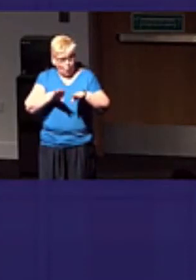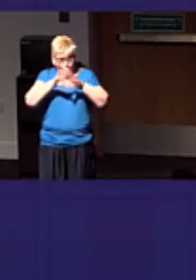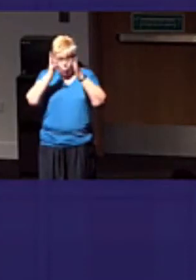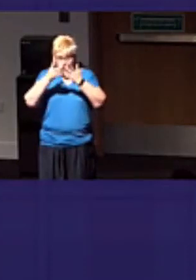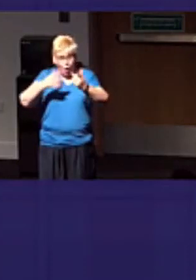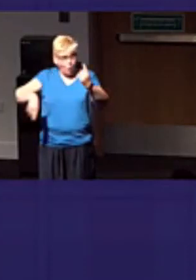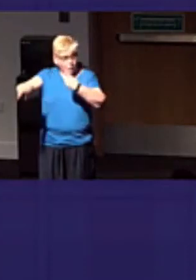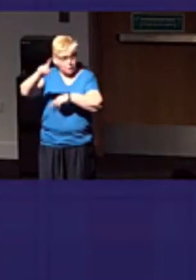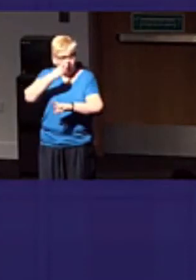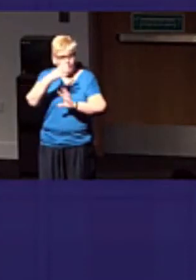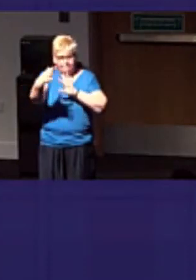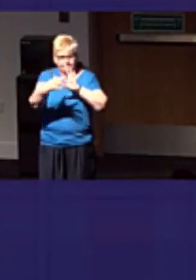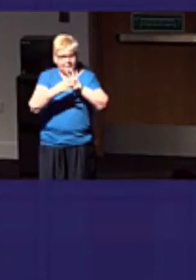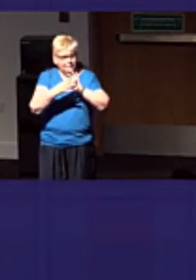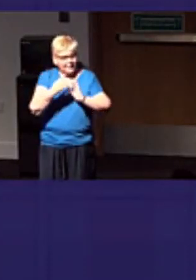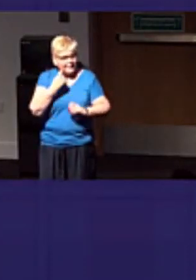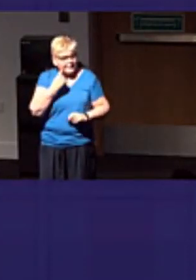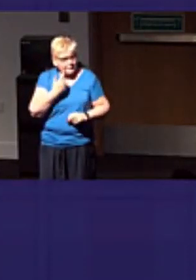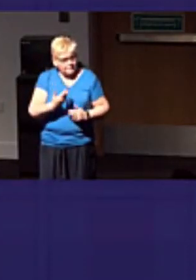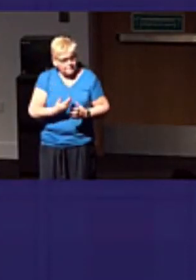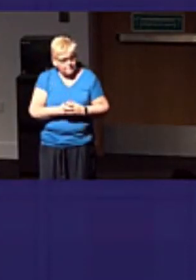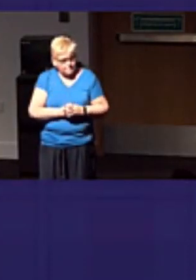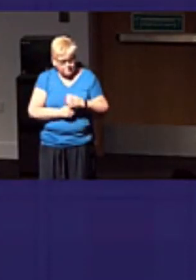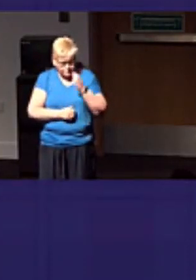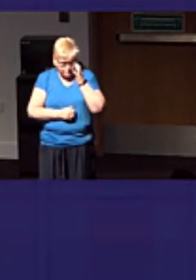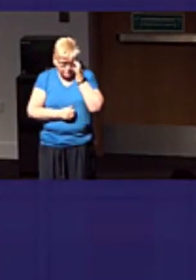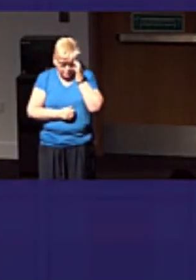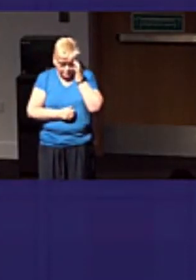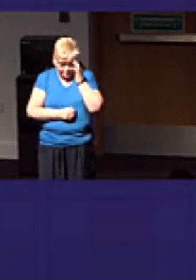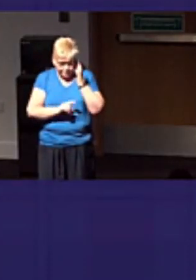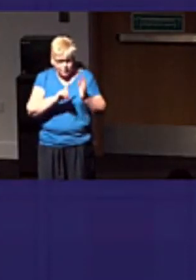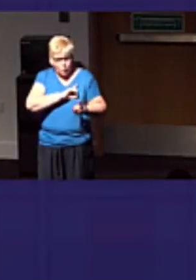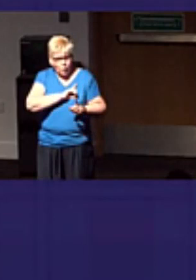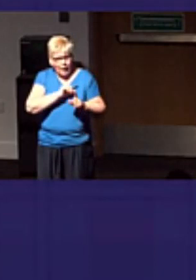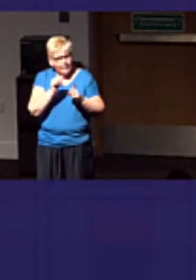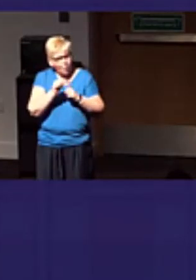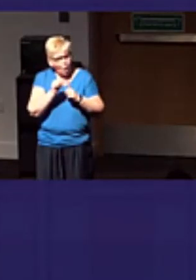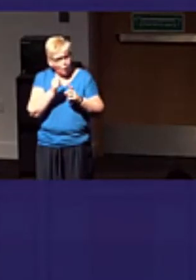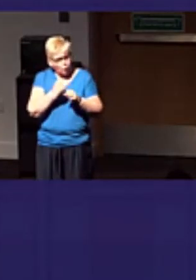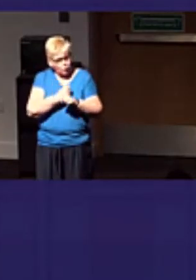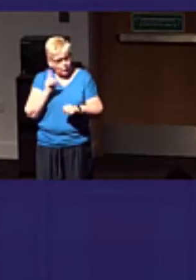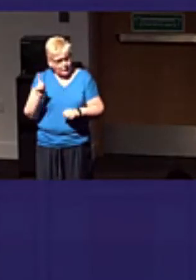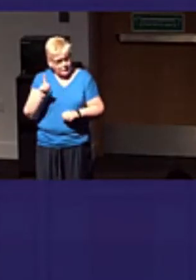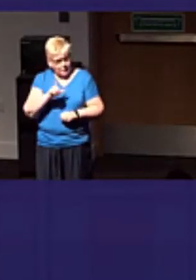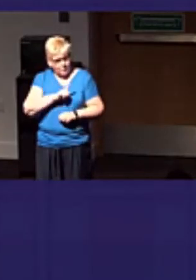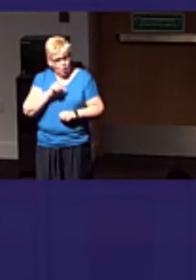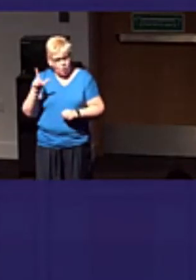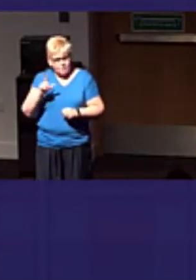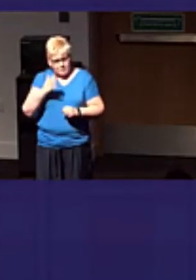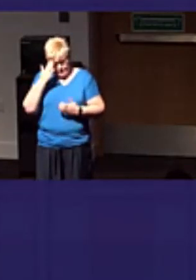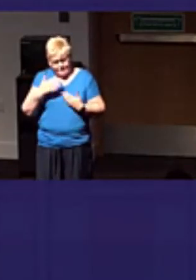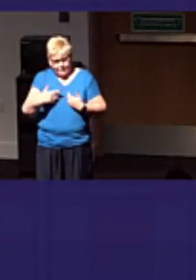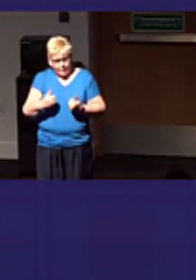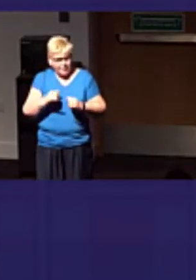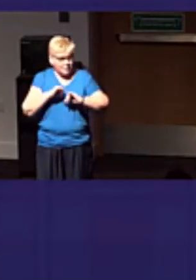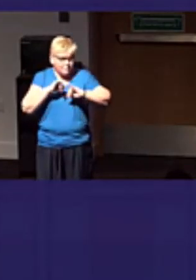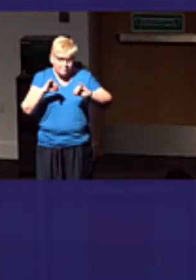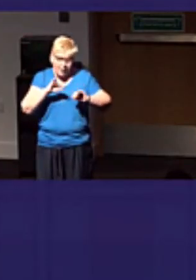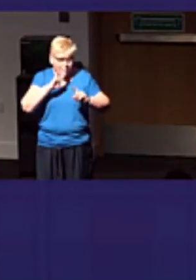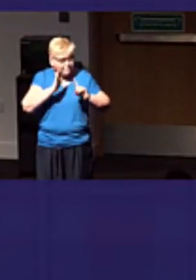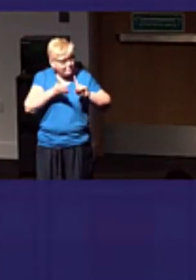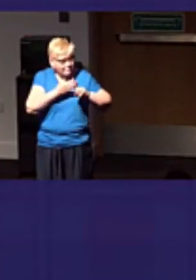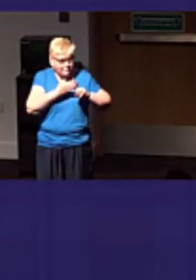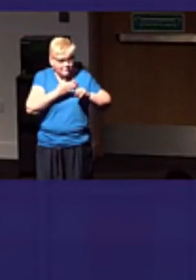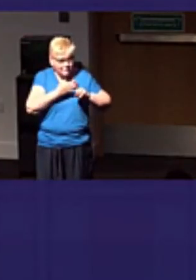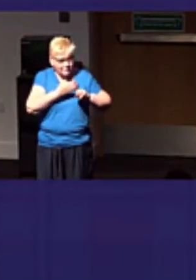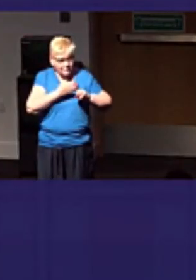get practice. The reason Paula was doing this is because mental health has a major stigma in Africa. You're seen